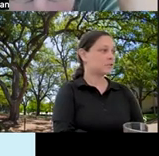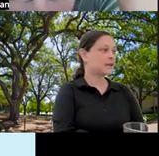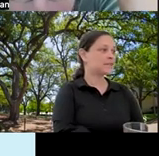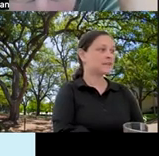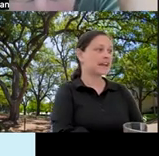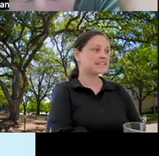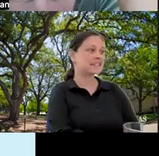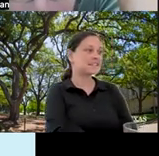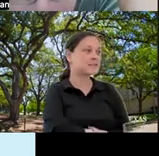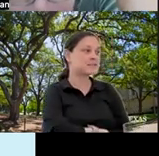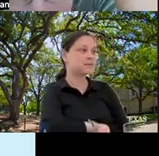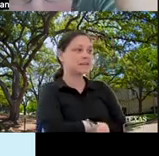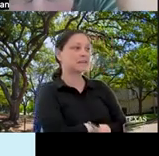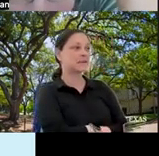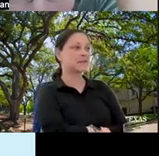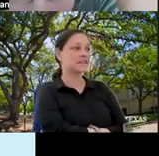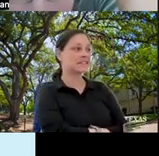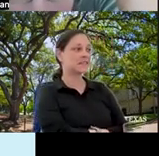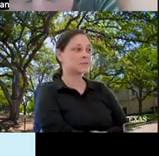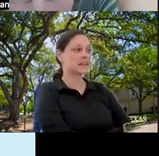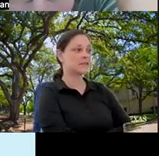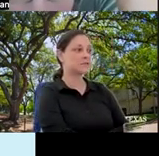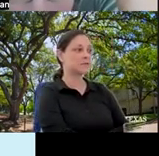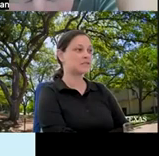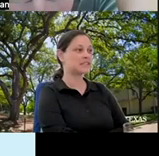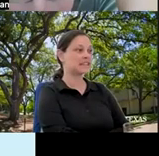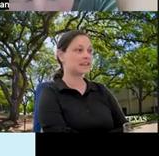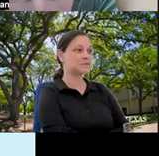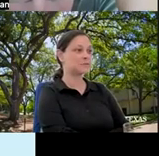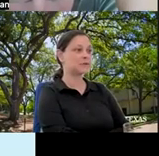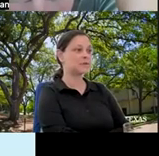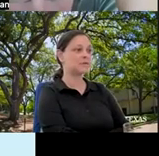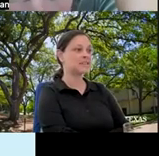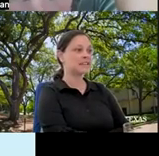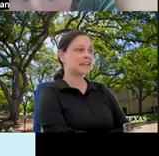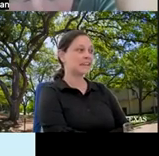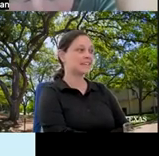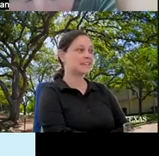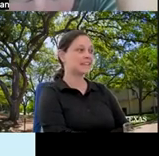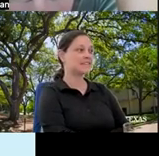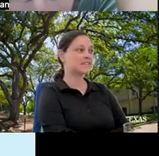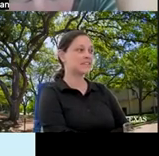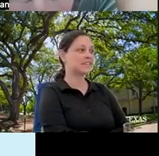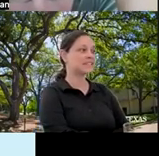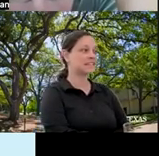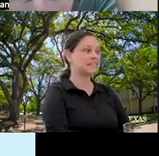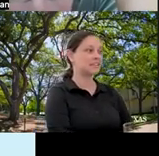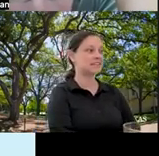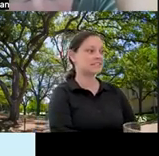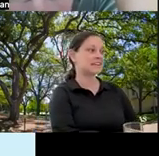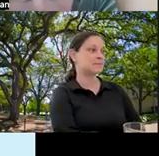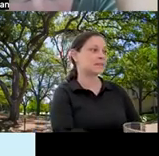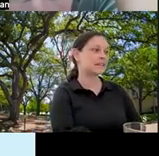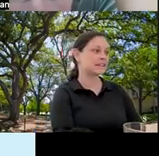Number 12, access to and experiences with the outdoors and natural world, hands-on activities,